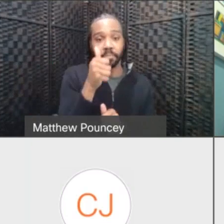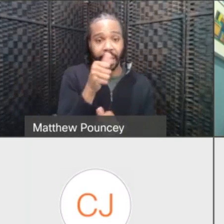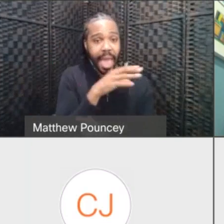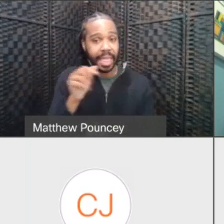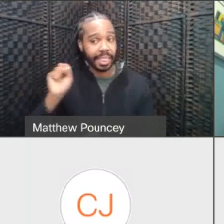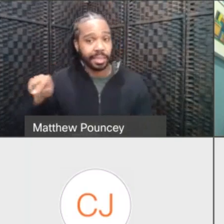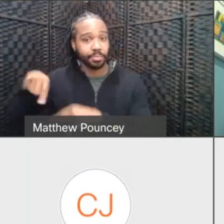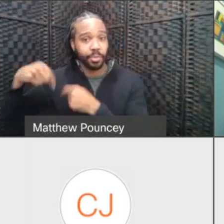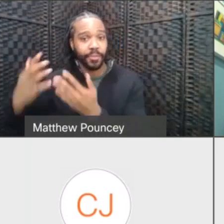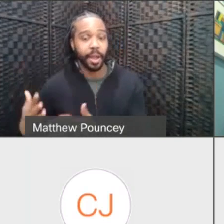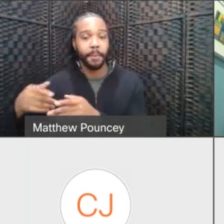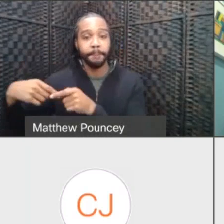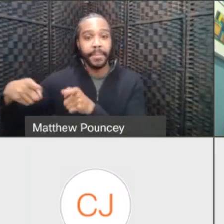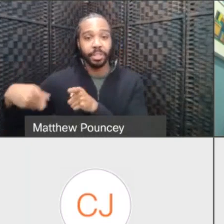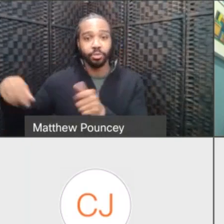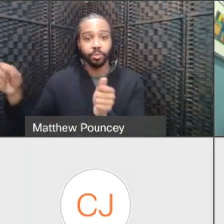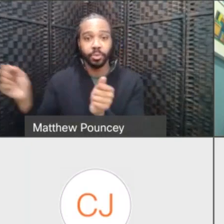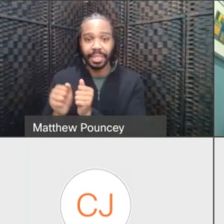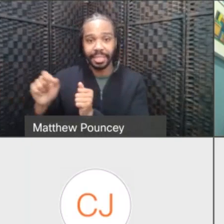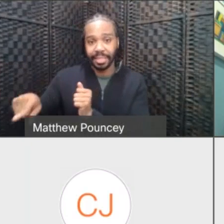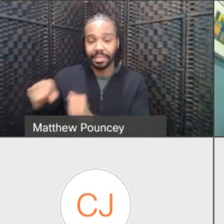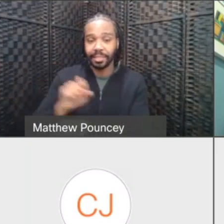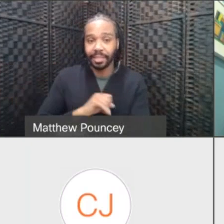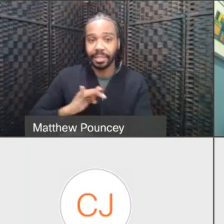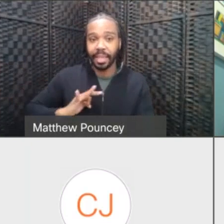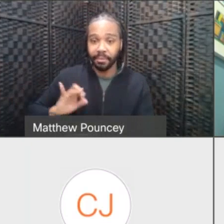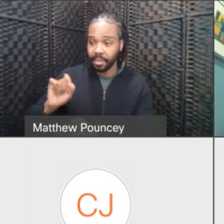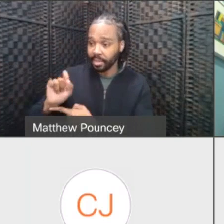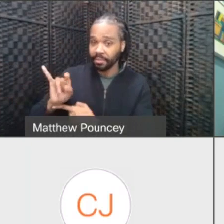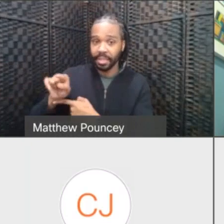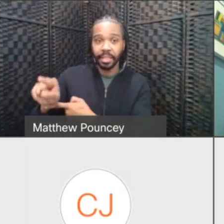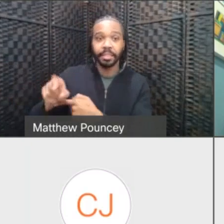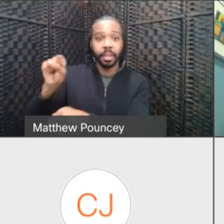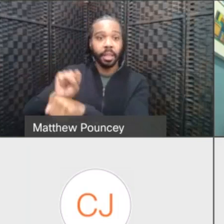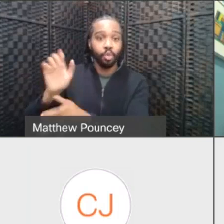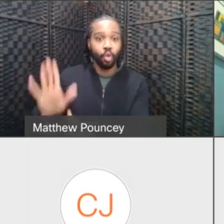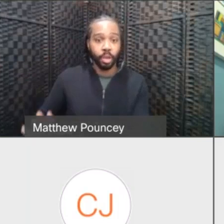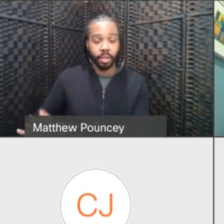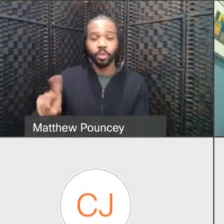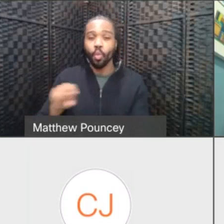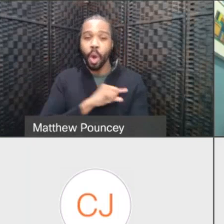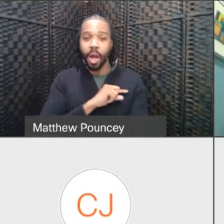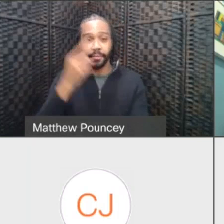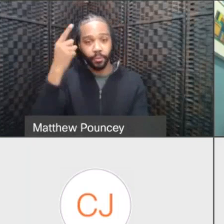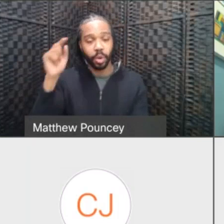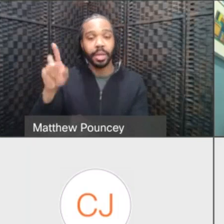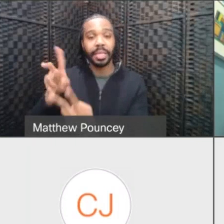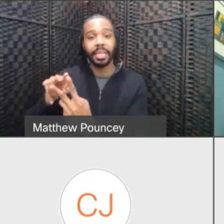the discussions about whether the employee would qualify for a religious or a medical